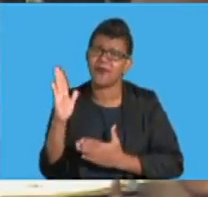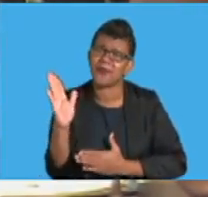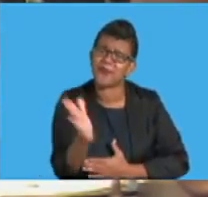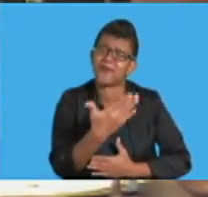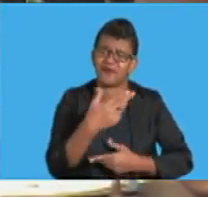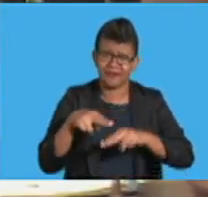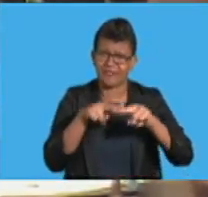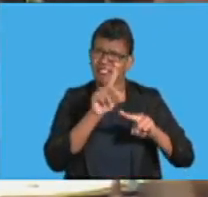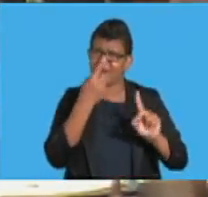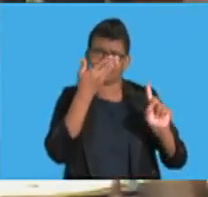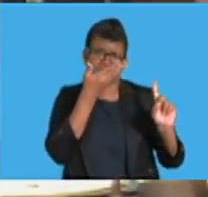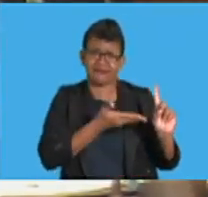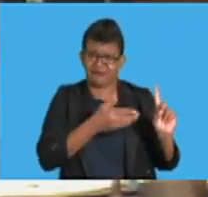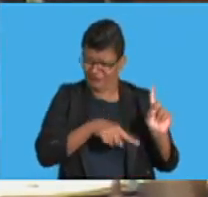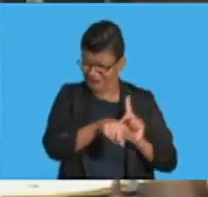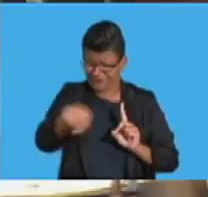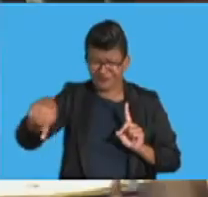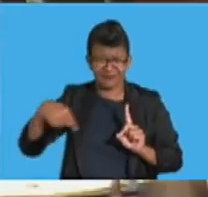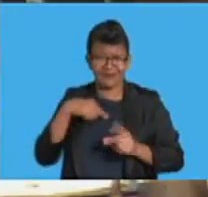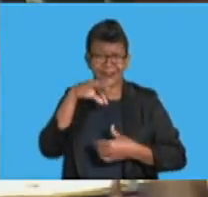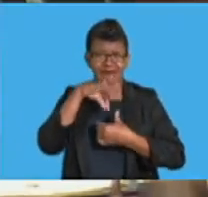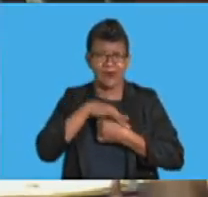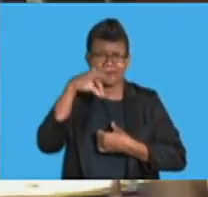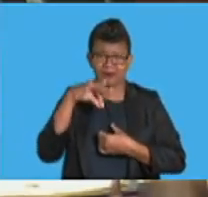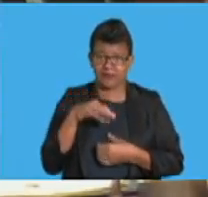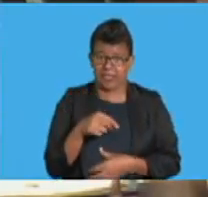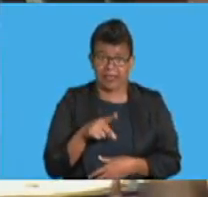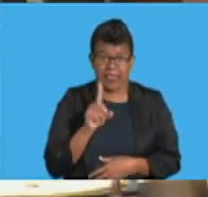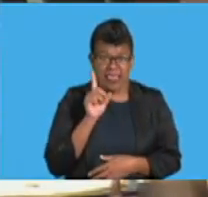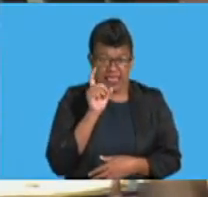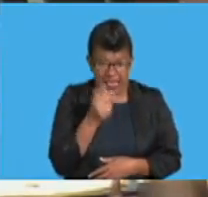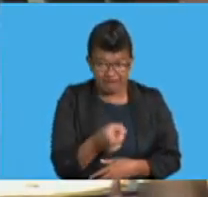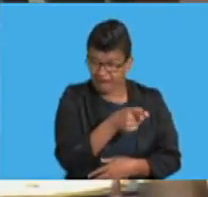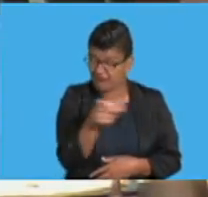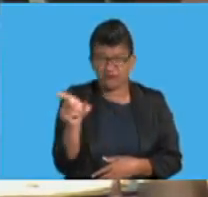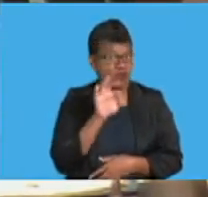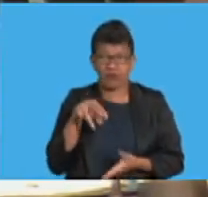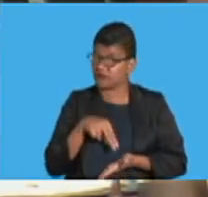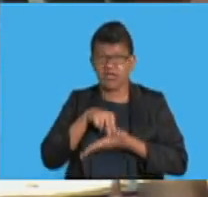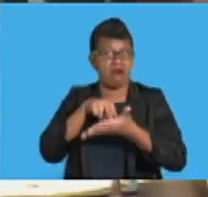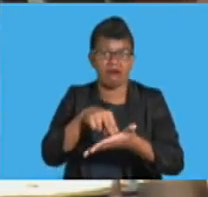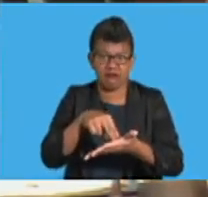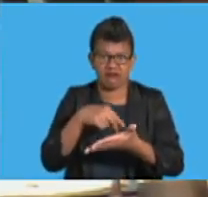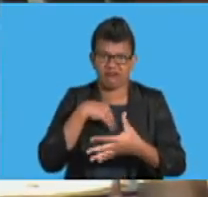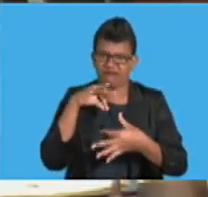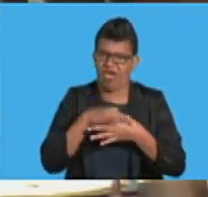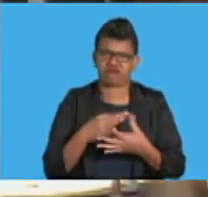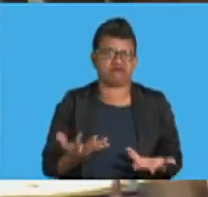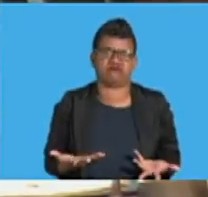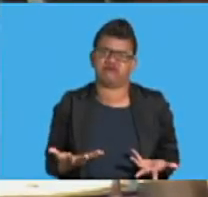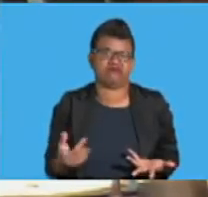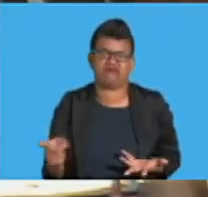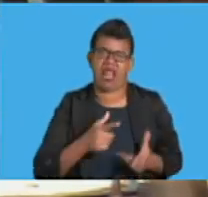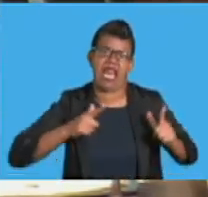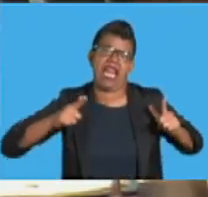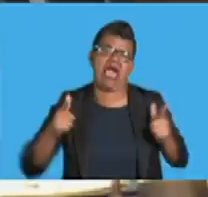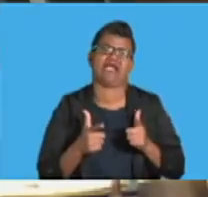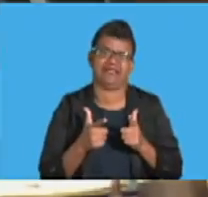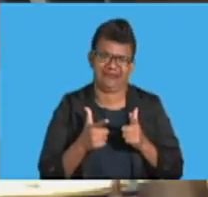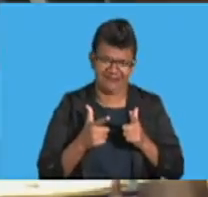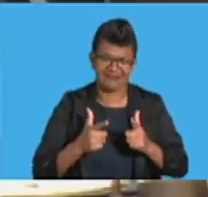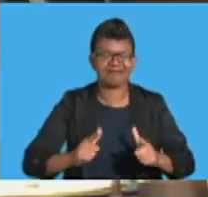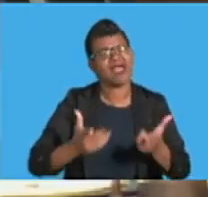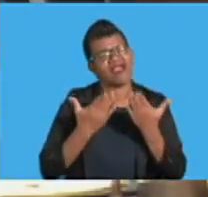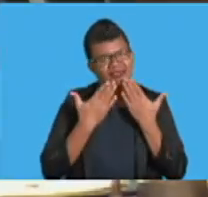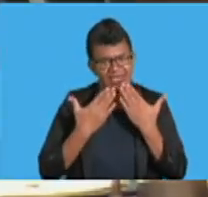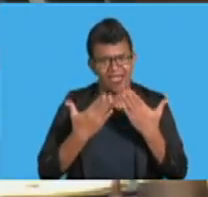2018 elections, for without them, this victory would not have been possible. Madam Speaker, I'd also like to thank the Honourable Prime Minister and the party